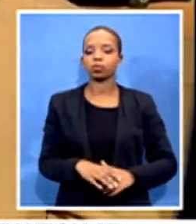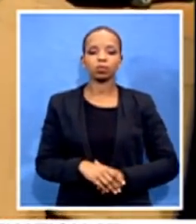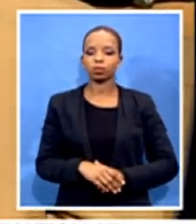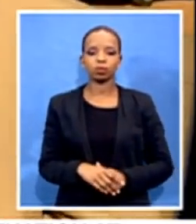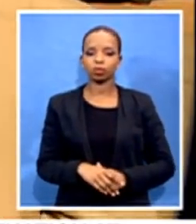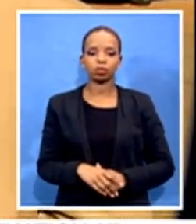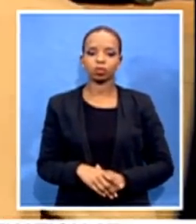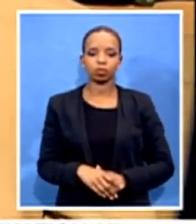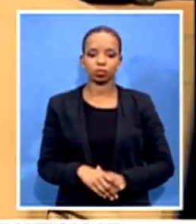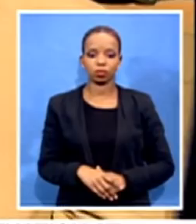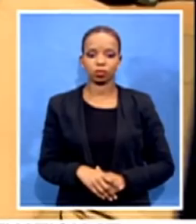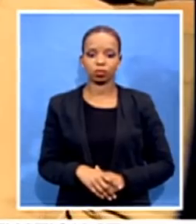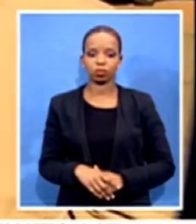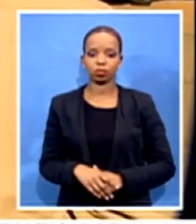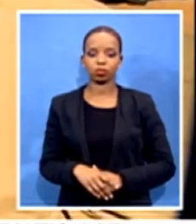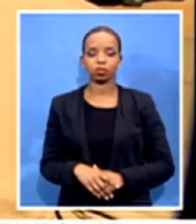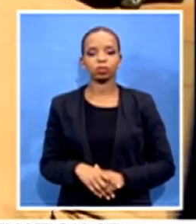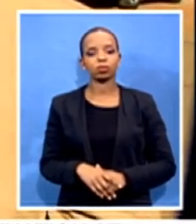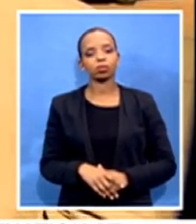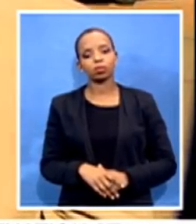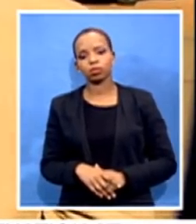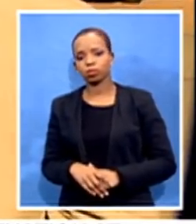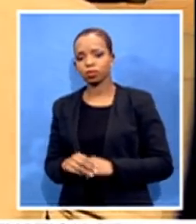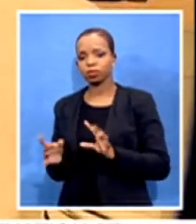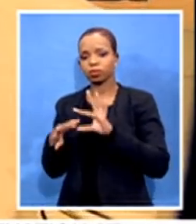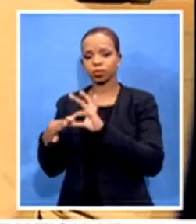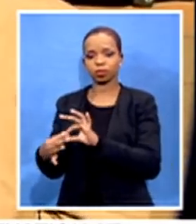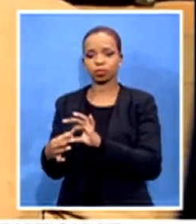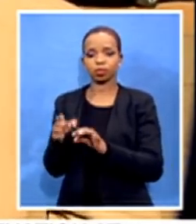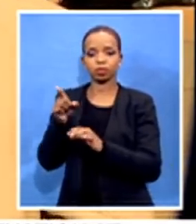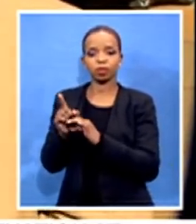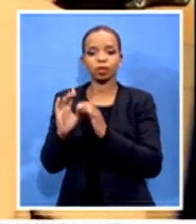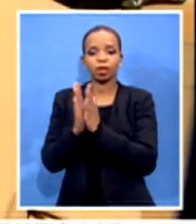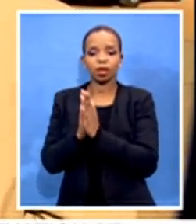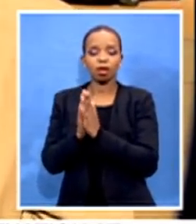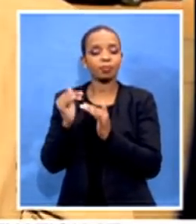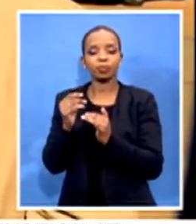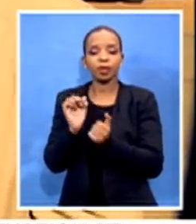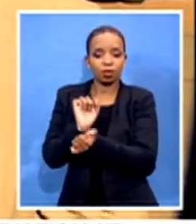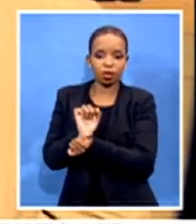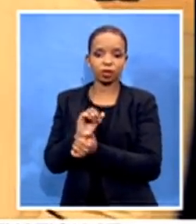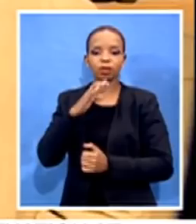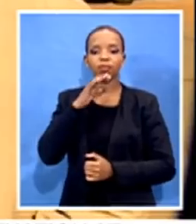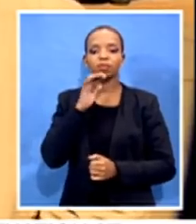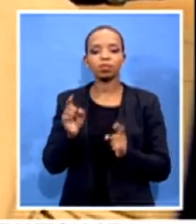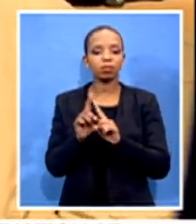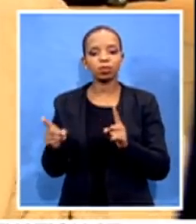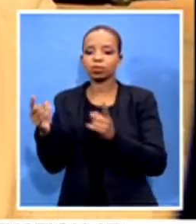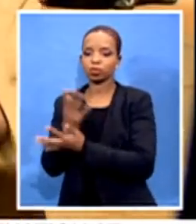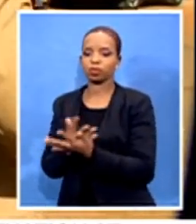the arrests that apparently maybe saw the cars moving out, are those part of the people that you're speaking about that